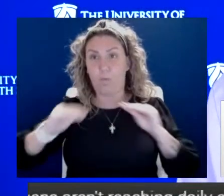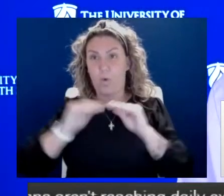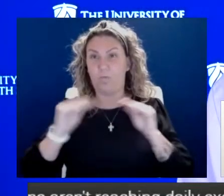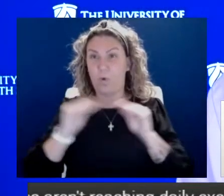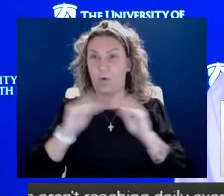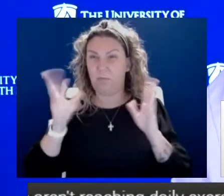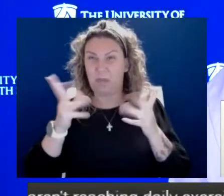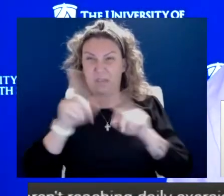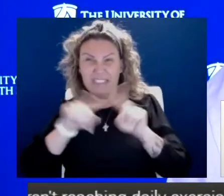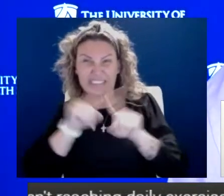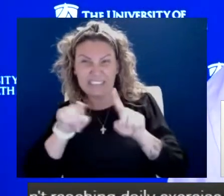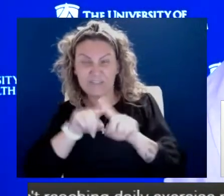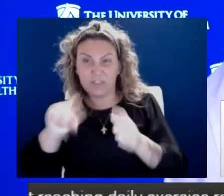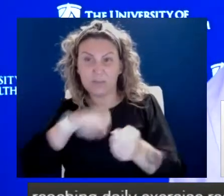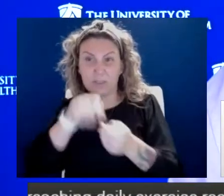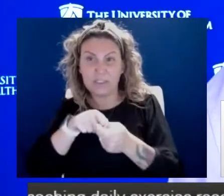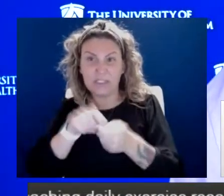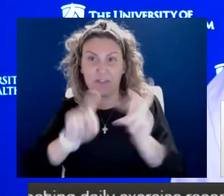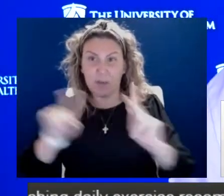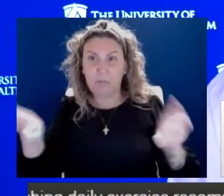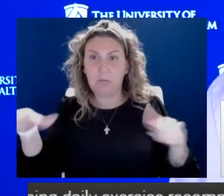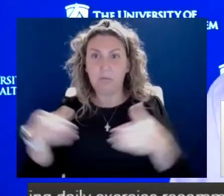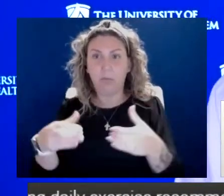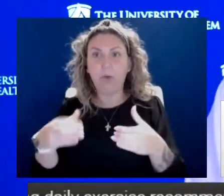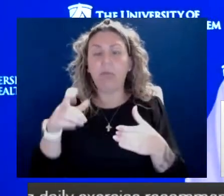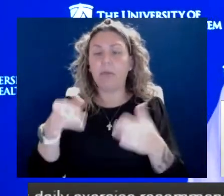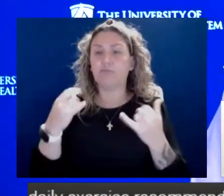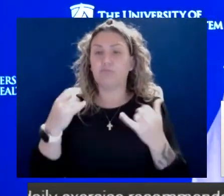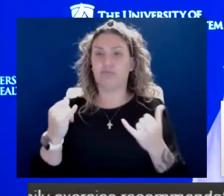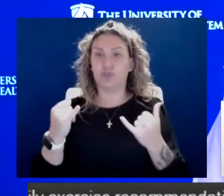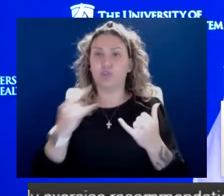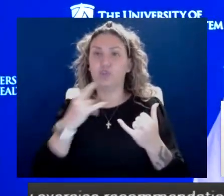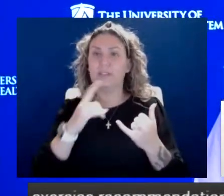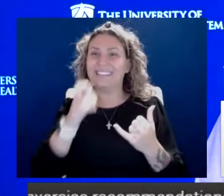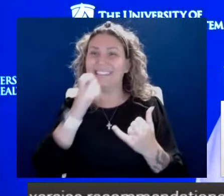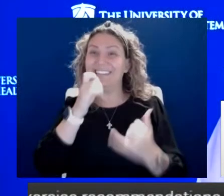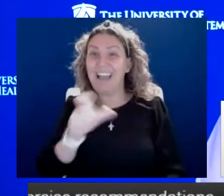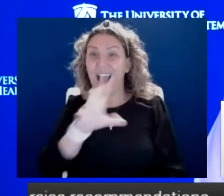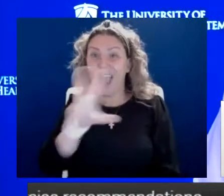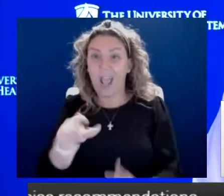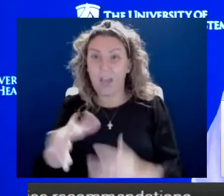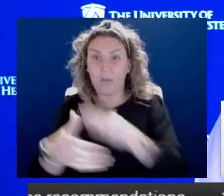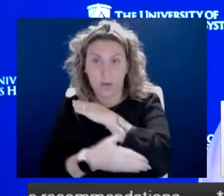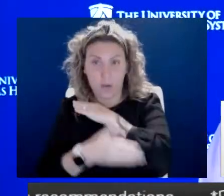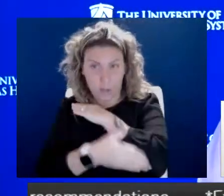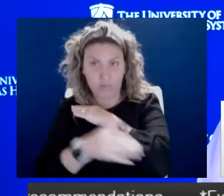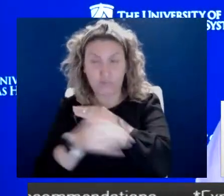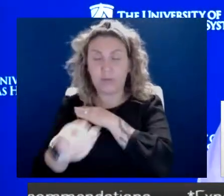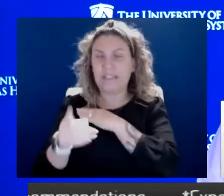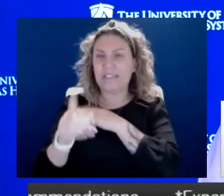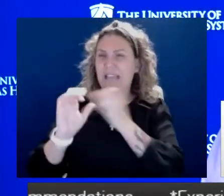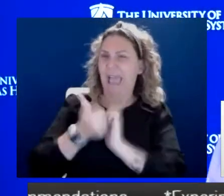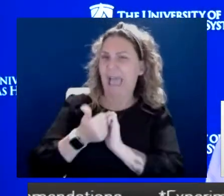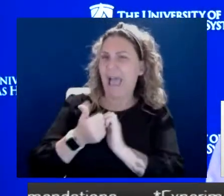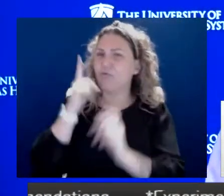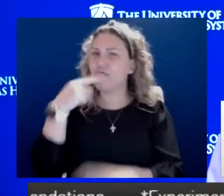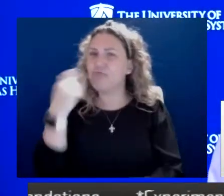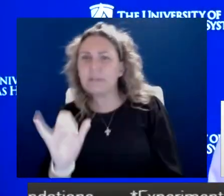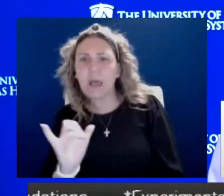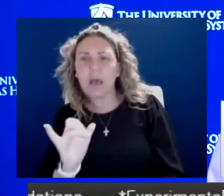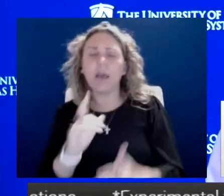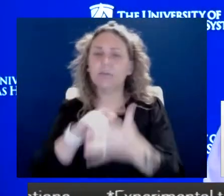certain populations, this current outbreak in non-African countries as well. And so I think we are just learning more and more about